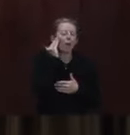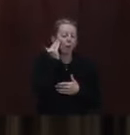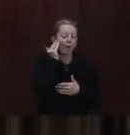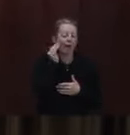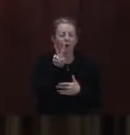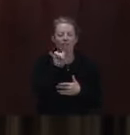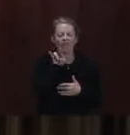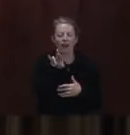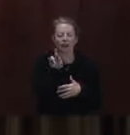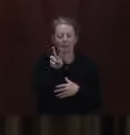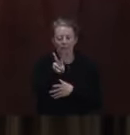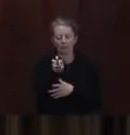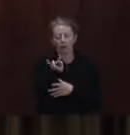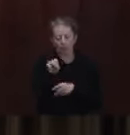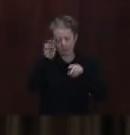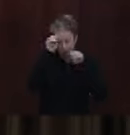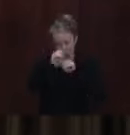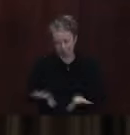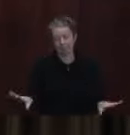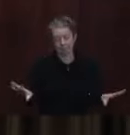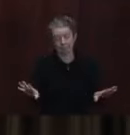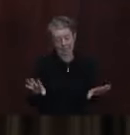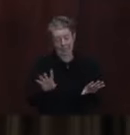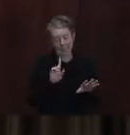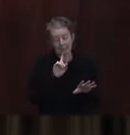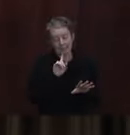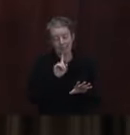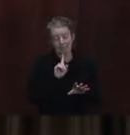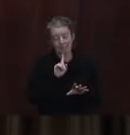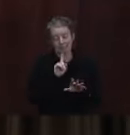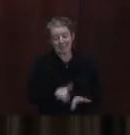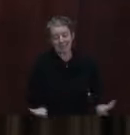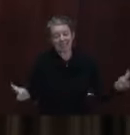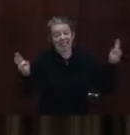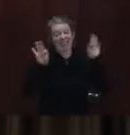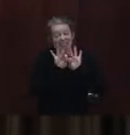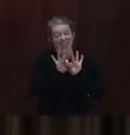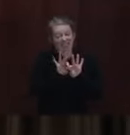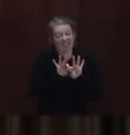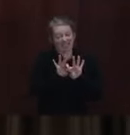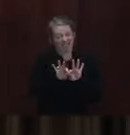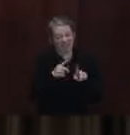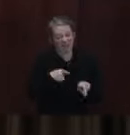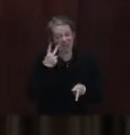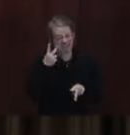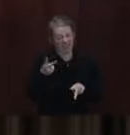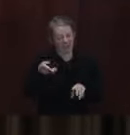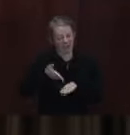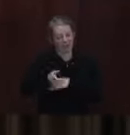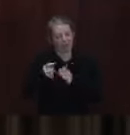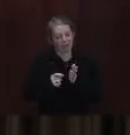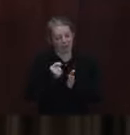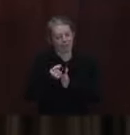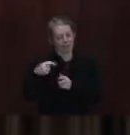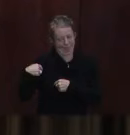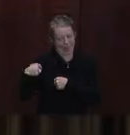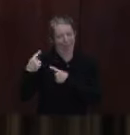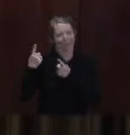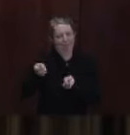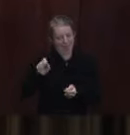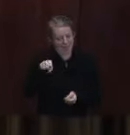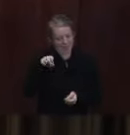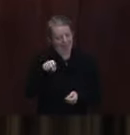is significant, and that we've seen that over time with COVID. And that yes, it's hard to pin that